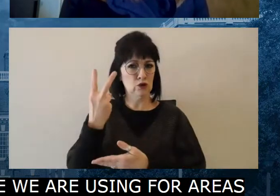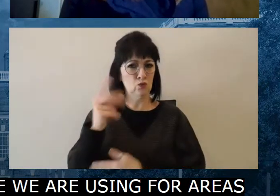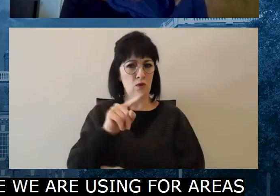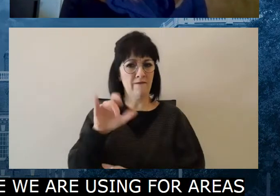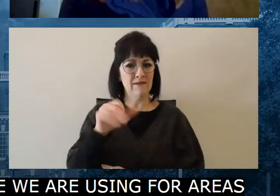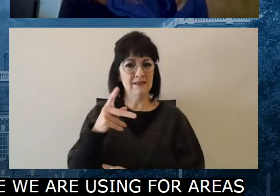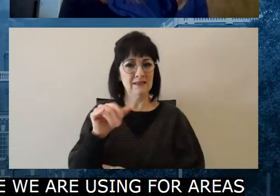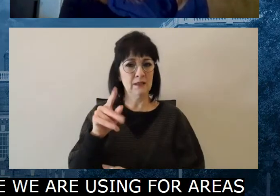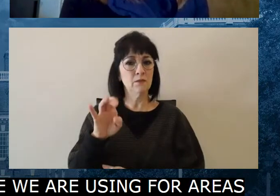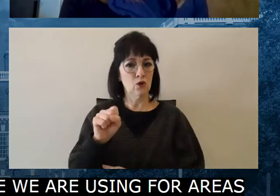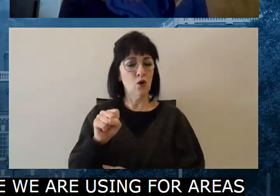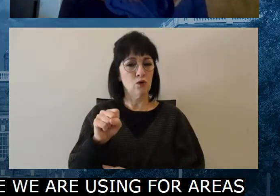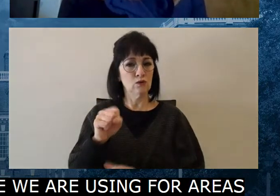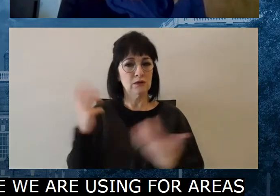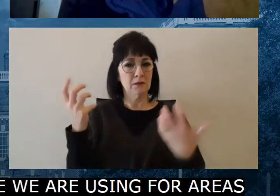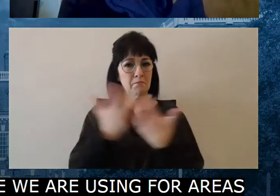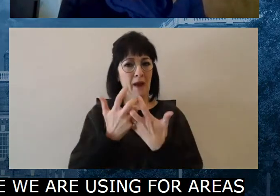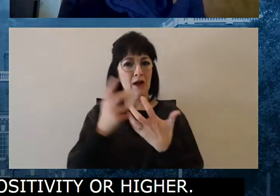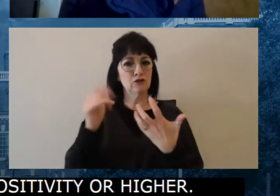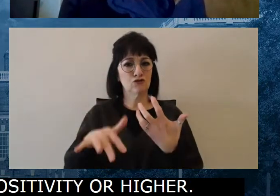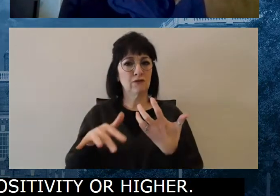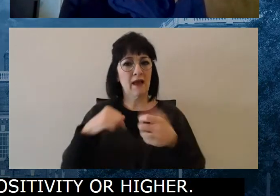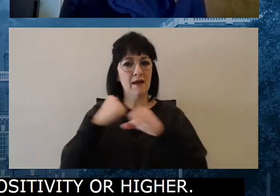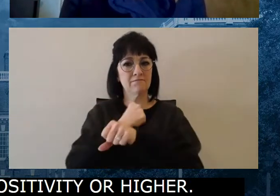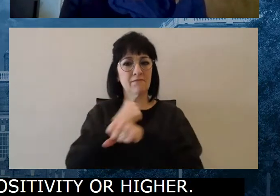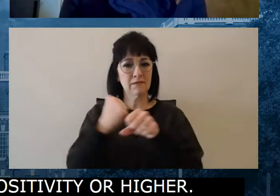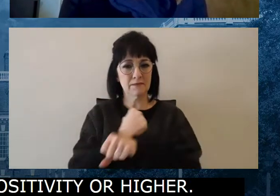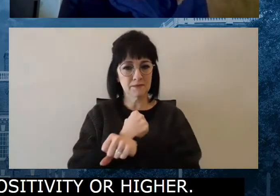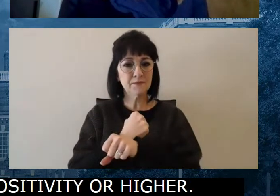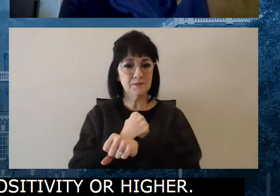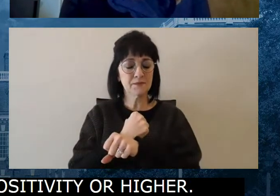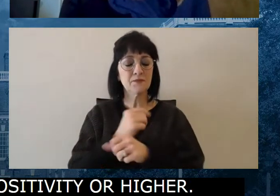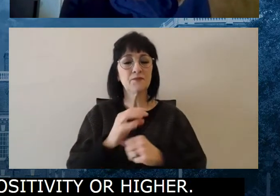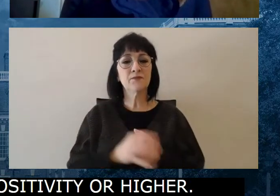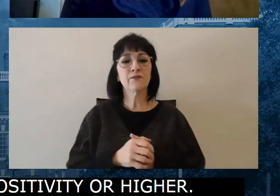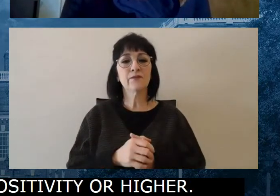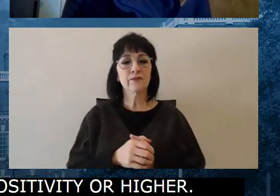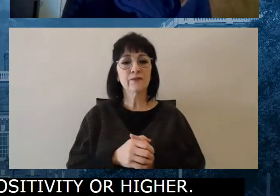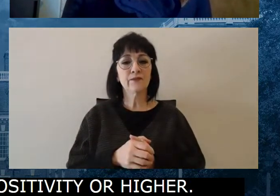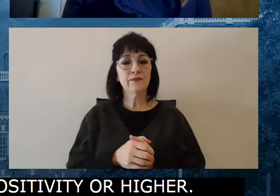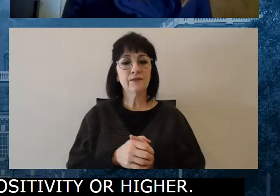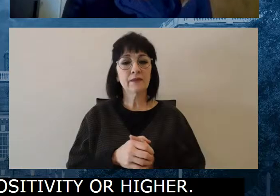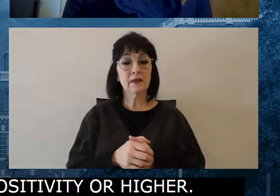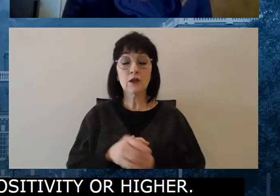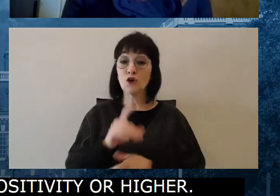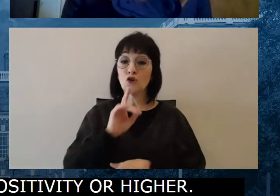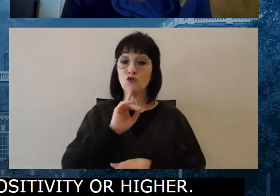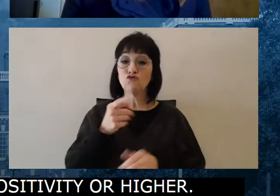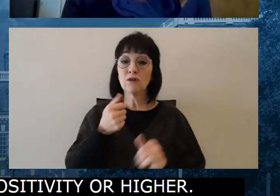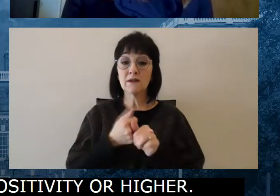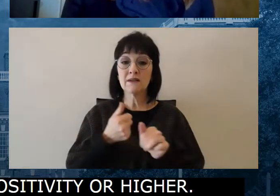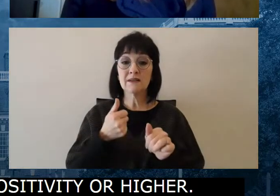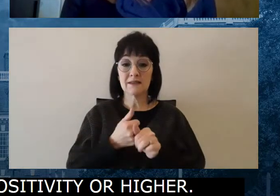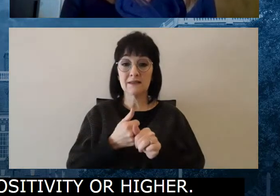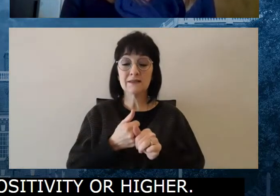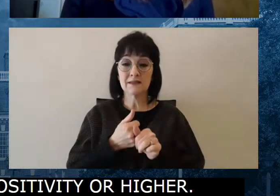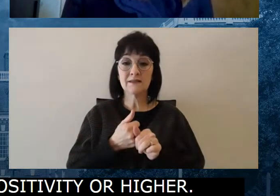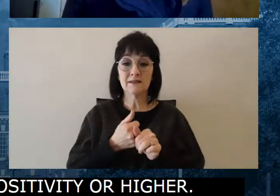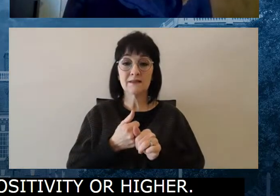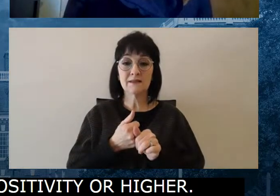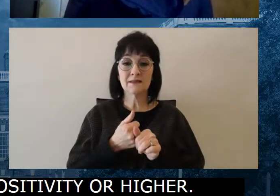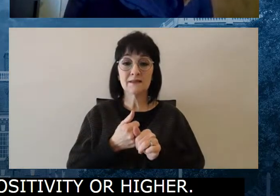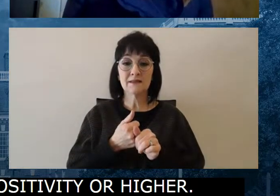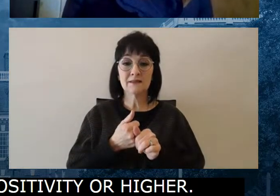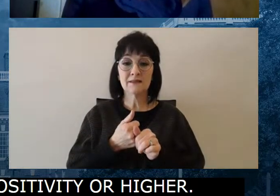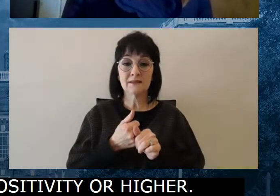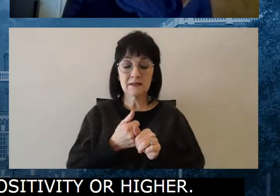criteria. Now, a bit of our increase or our uptick this week really is driven by the 340